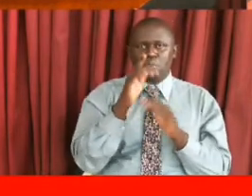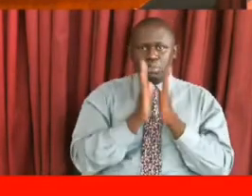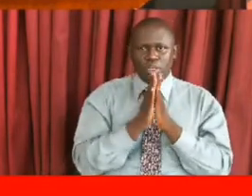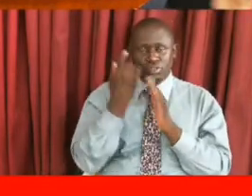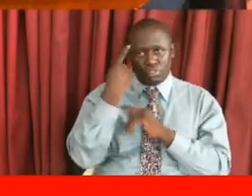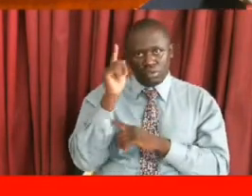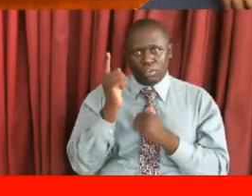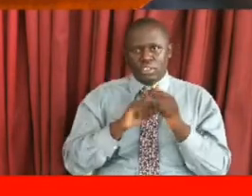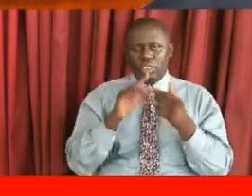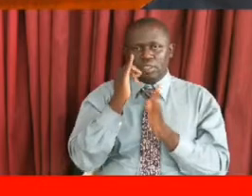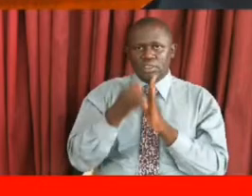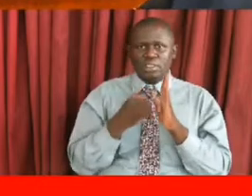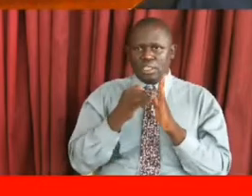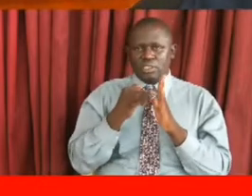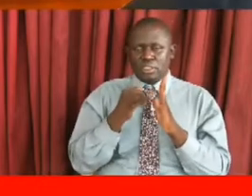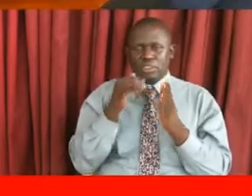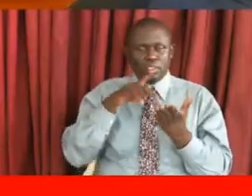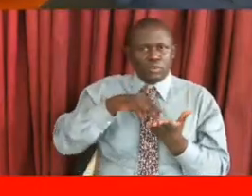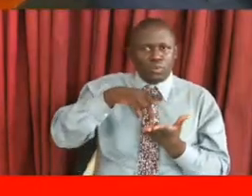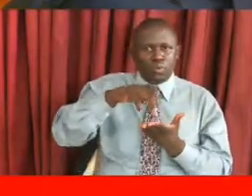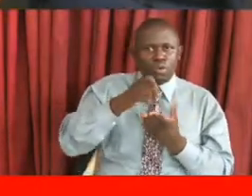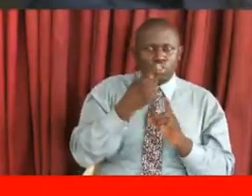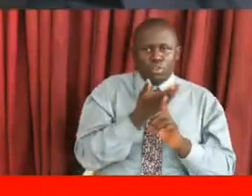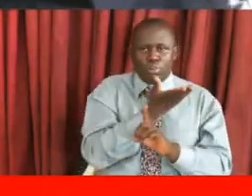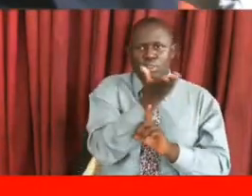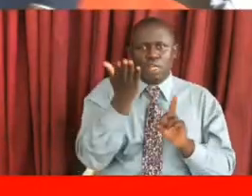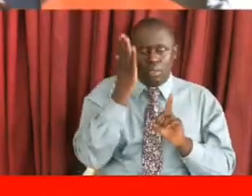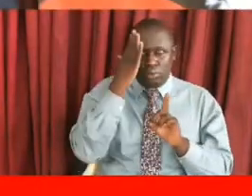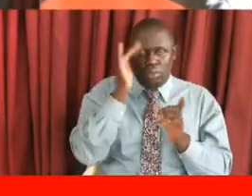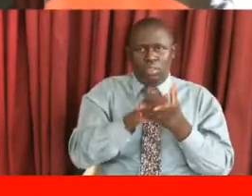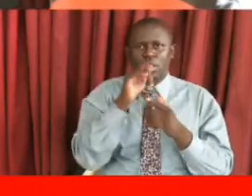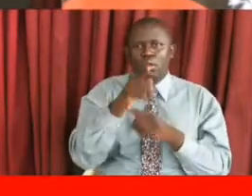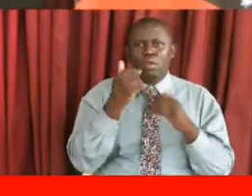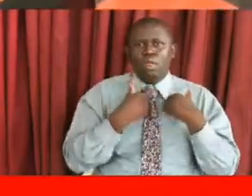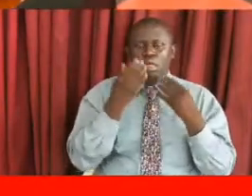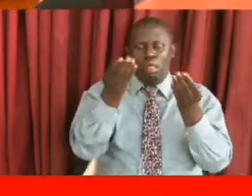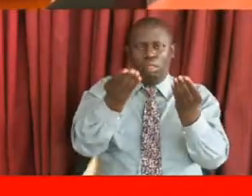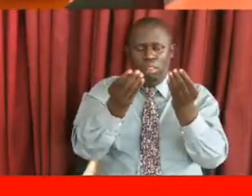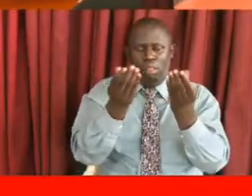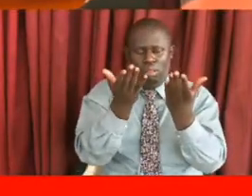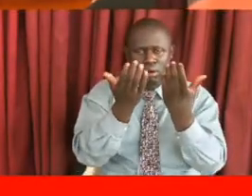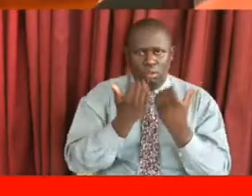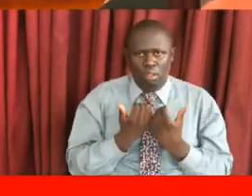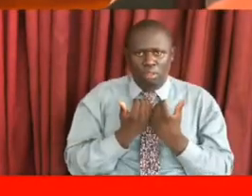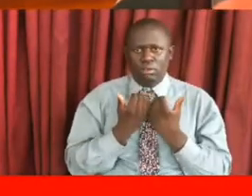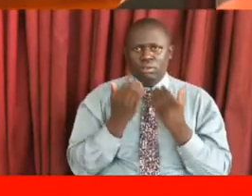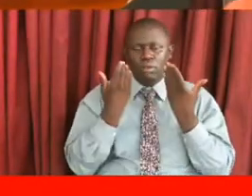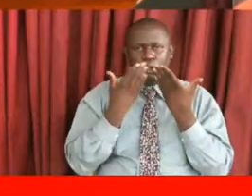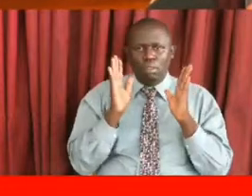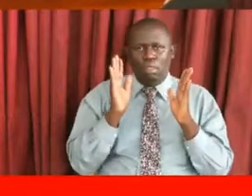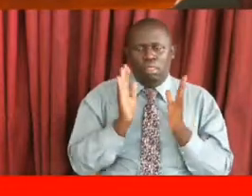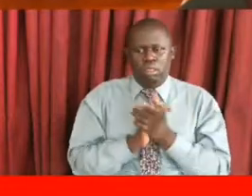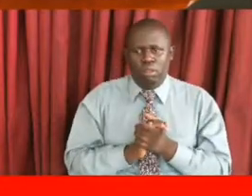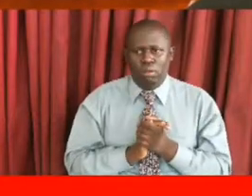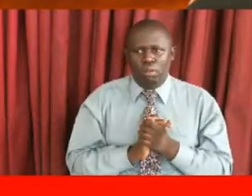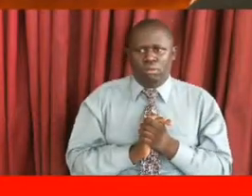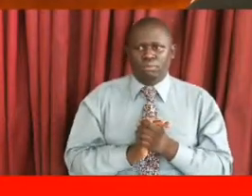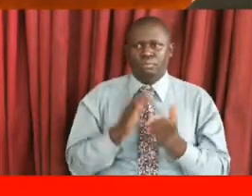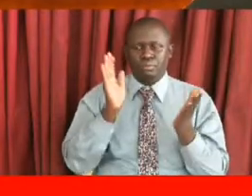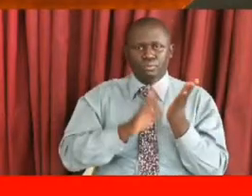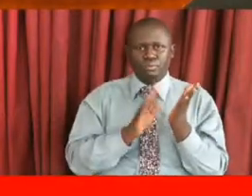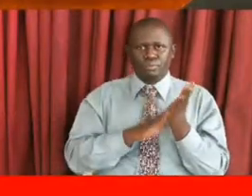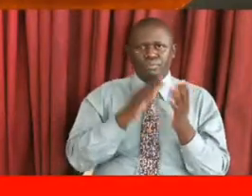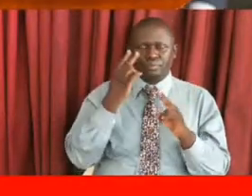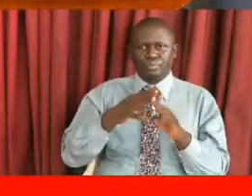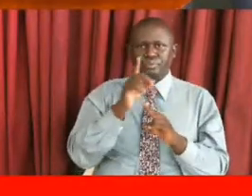just walk from there believing you have already because you are in his pres prise the name of the